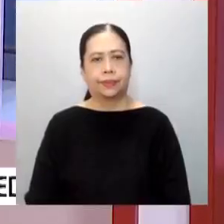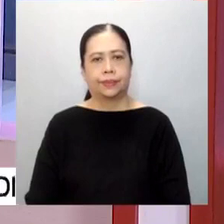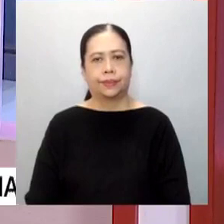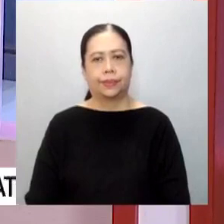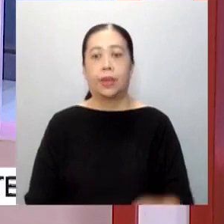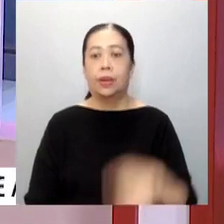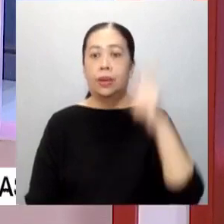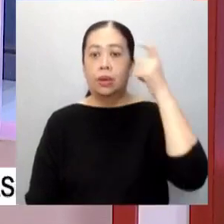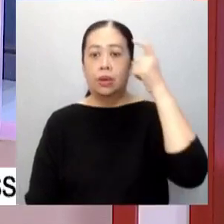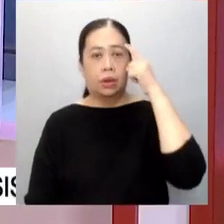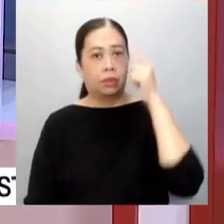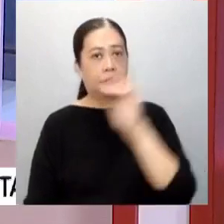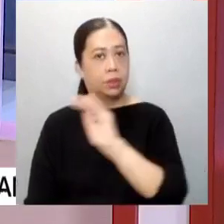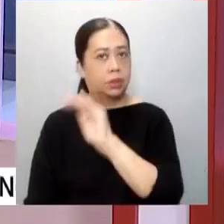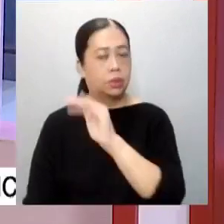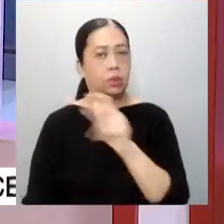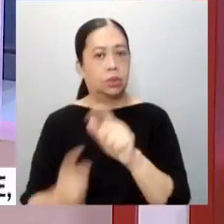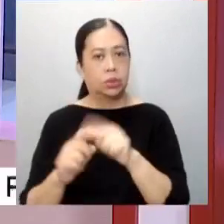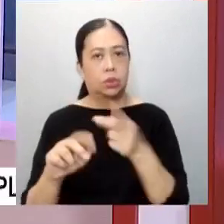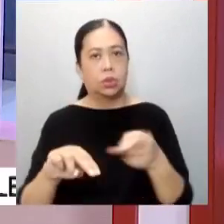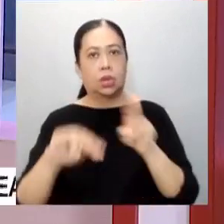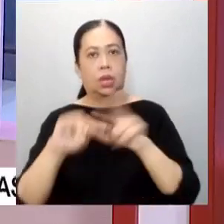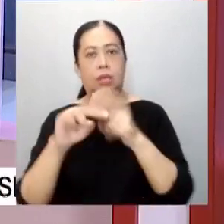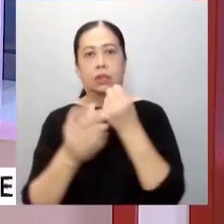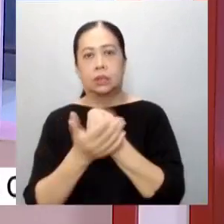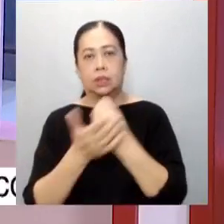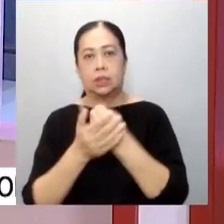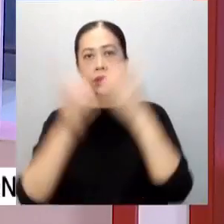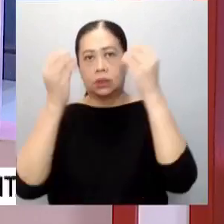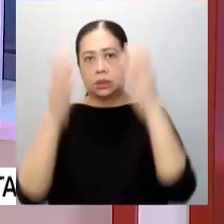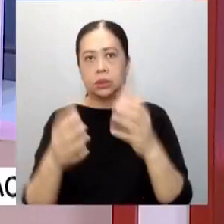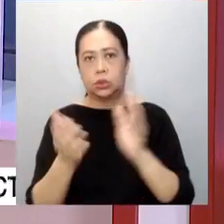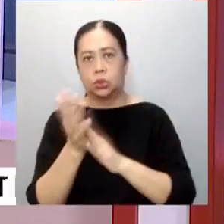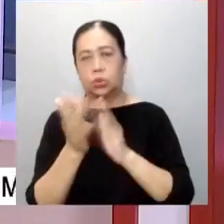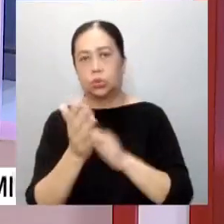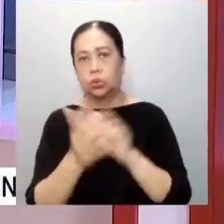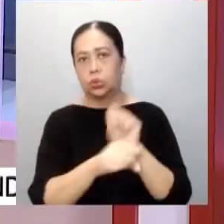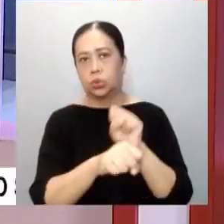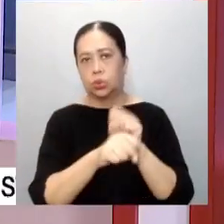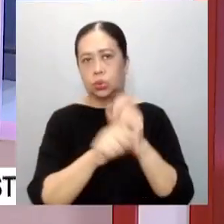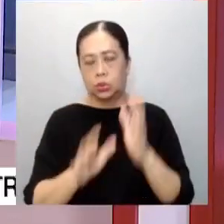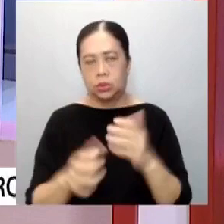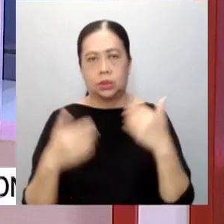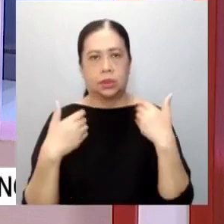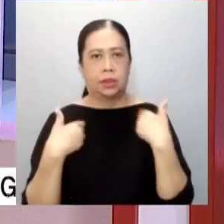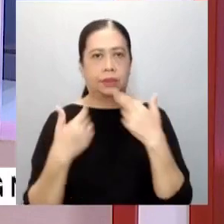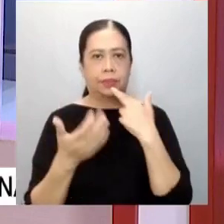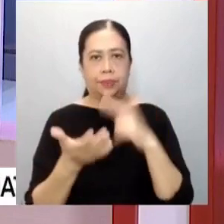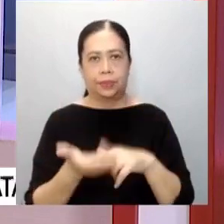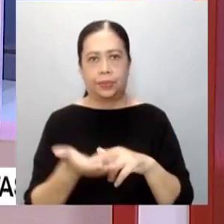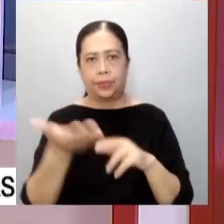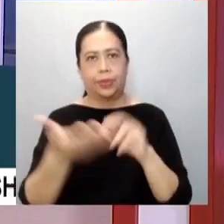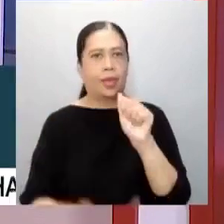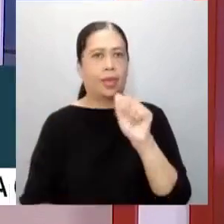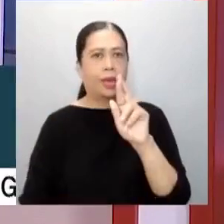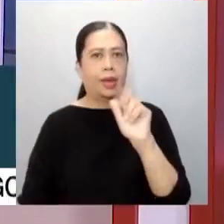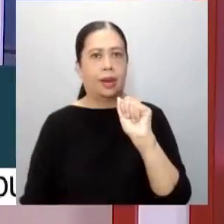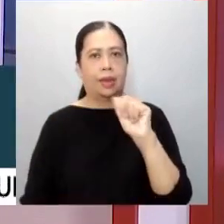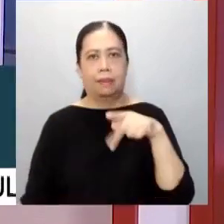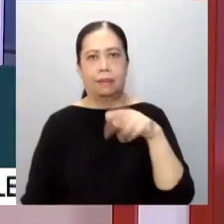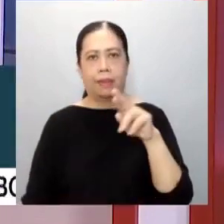is being urged to hike the salaries of teachers and school personnel. Ara Perez joins us with that story. Ara, go ahead.